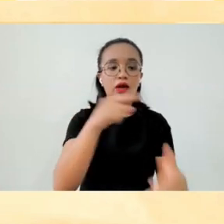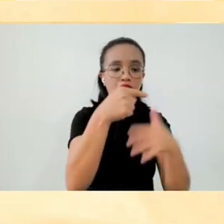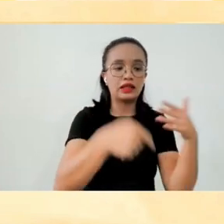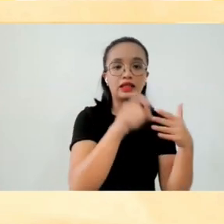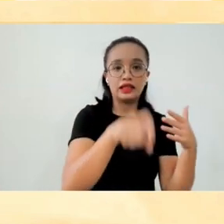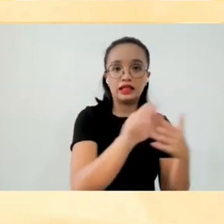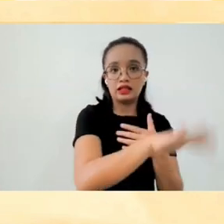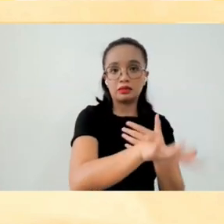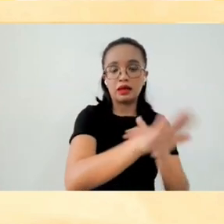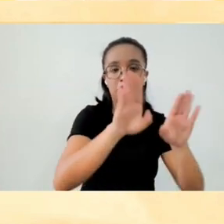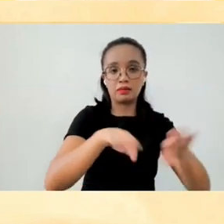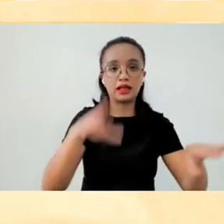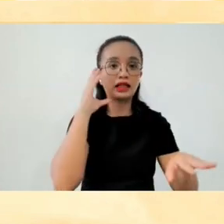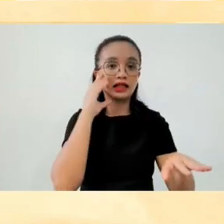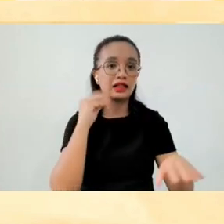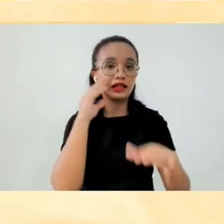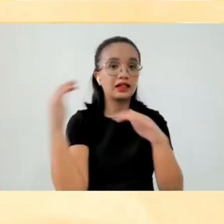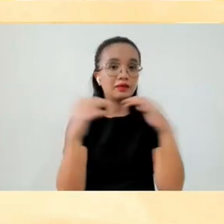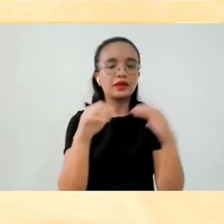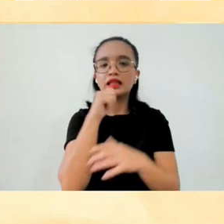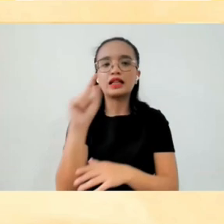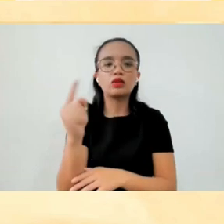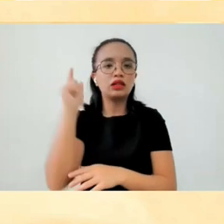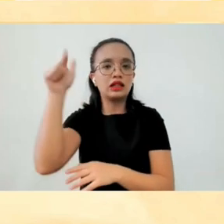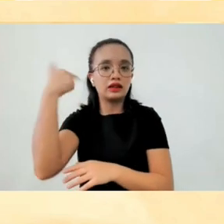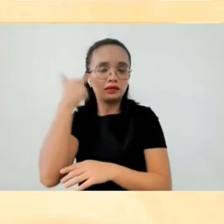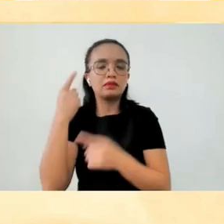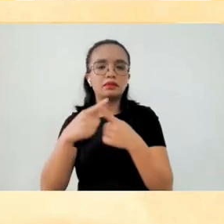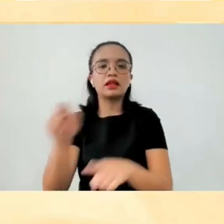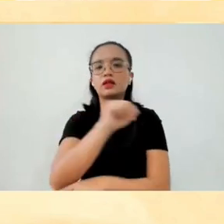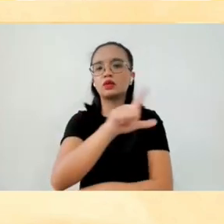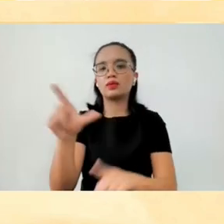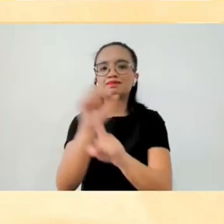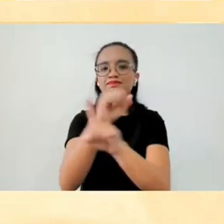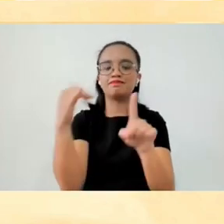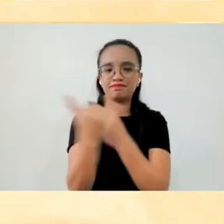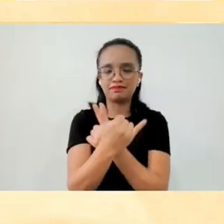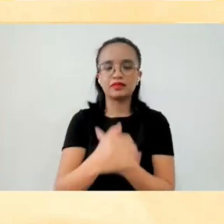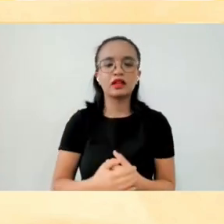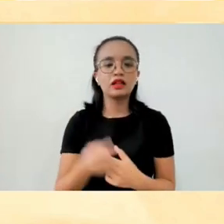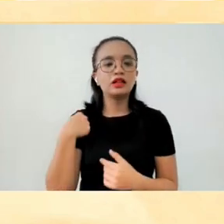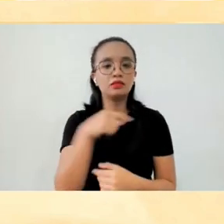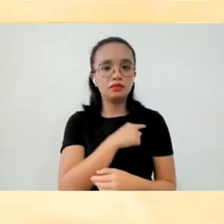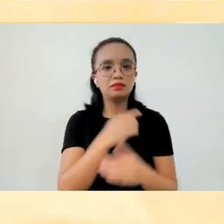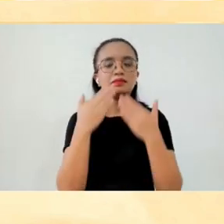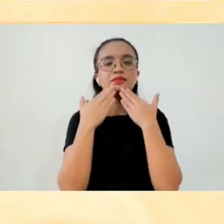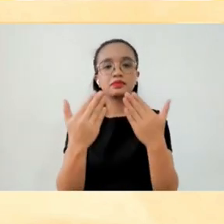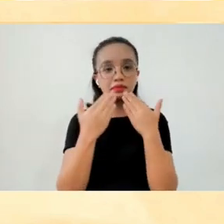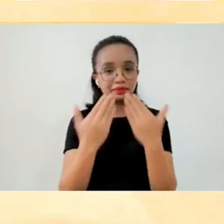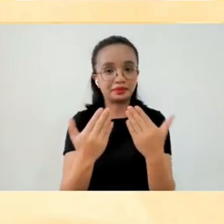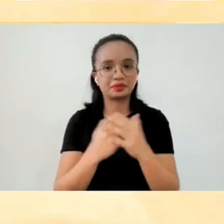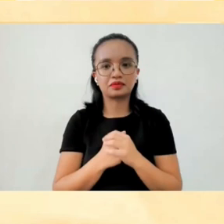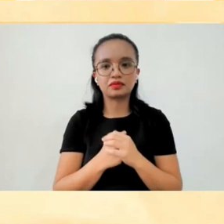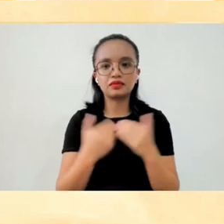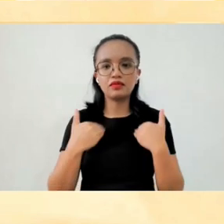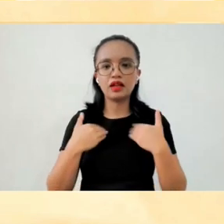actions not just from the government, but the whole of society. So we're very thankful we have the